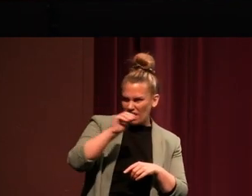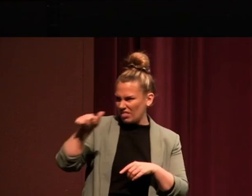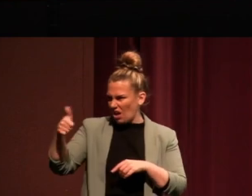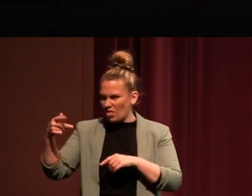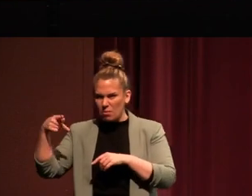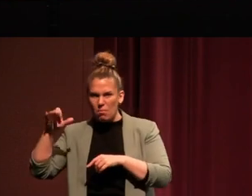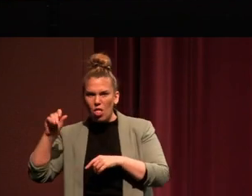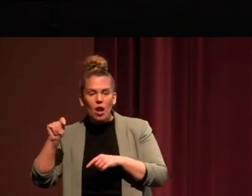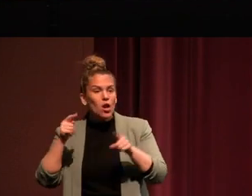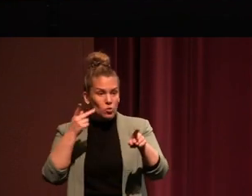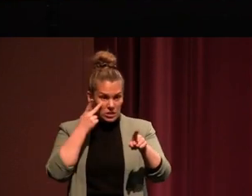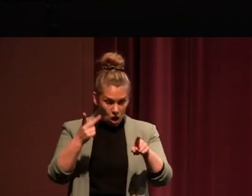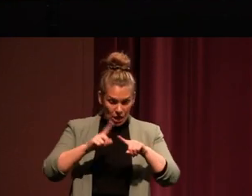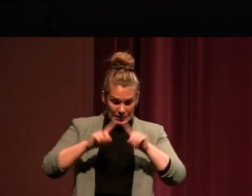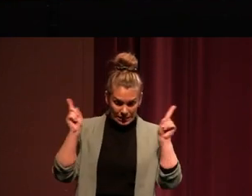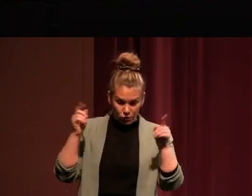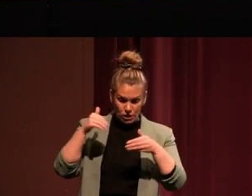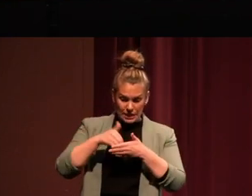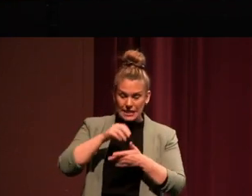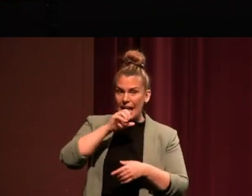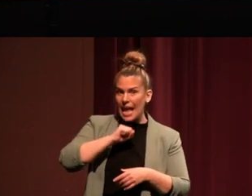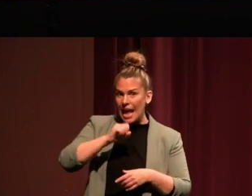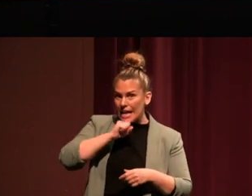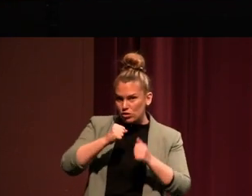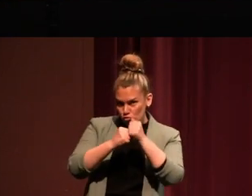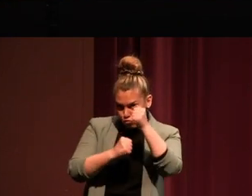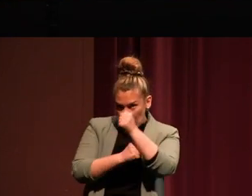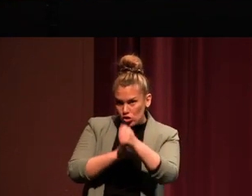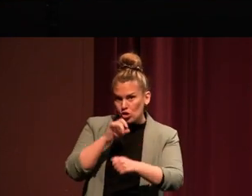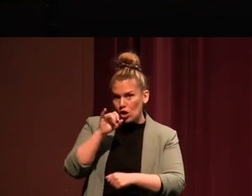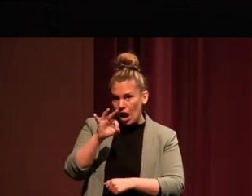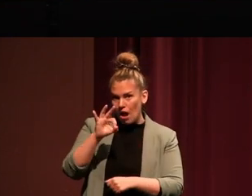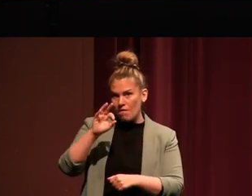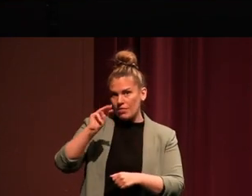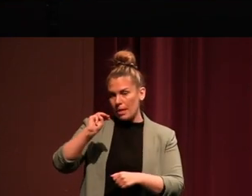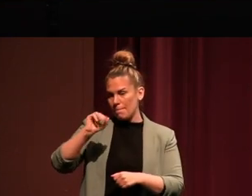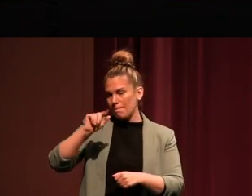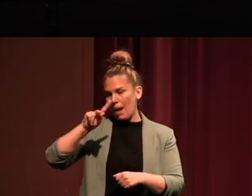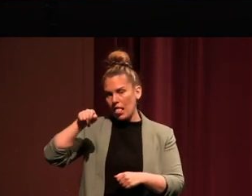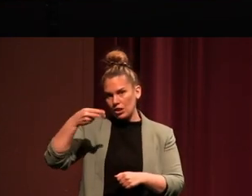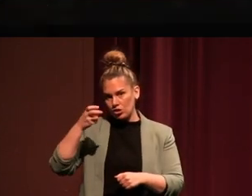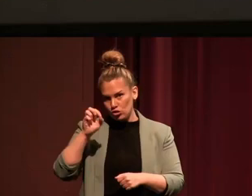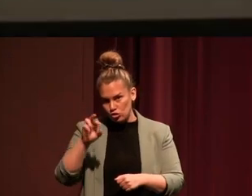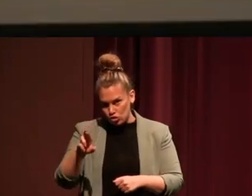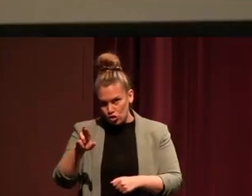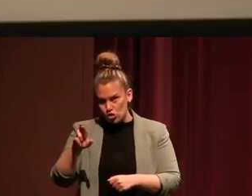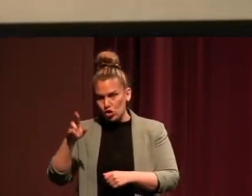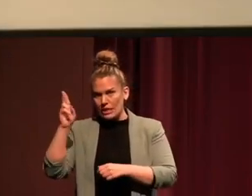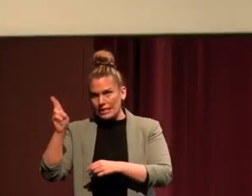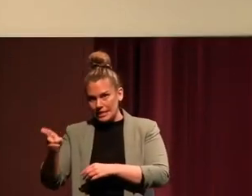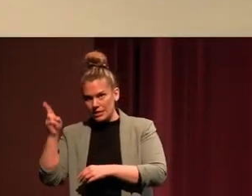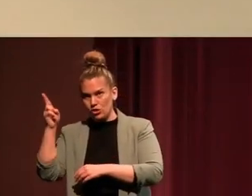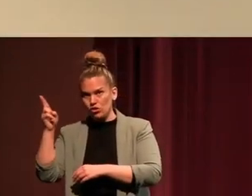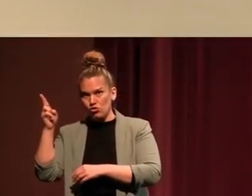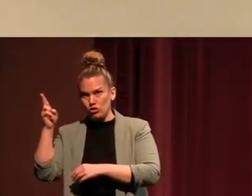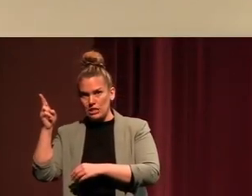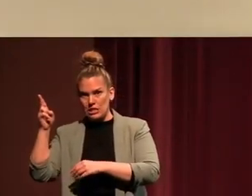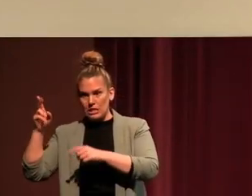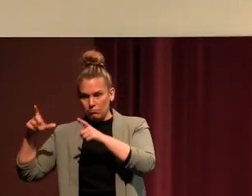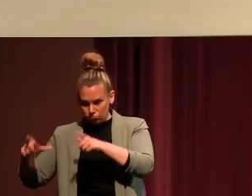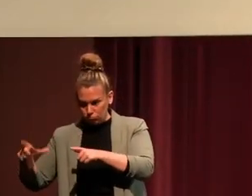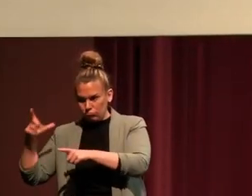You were asking about a difference between the age structure of the Malheur fire history graph versus the Bend fire